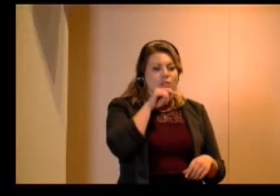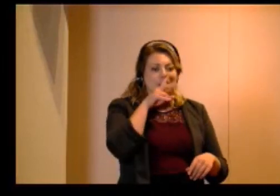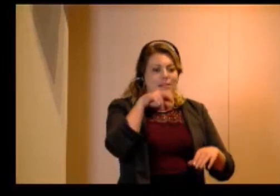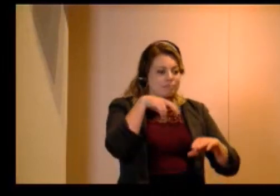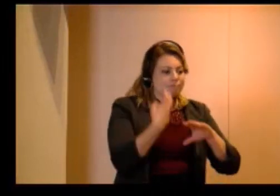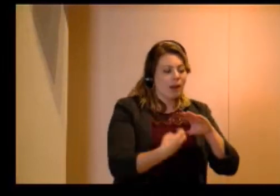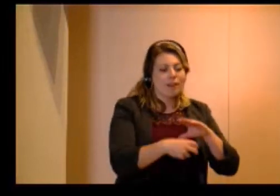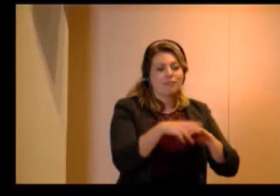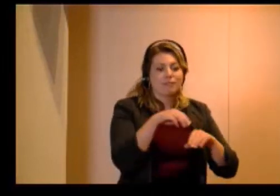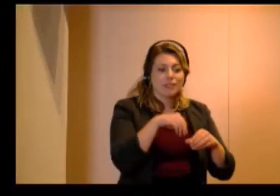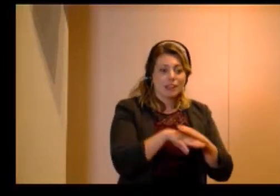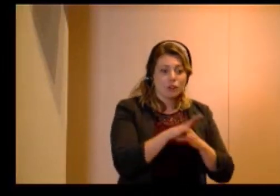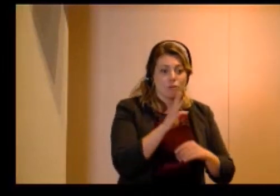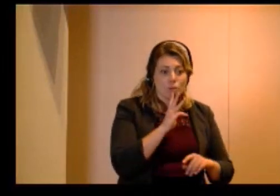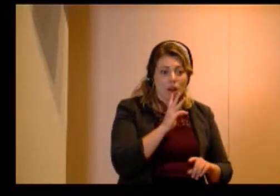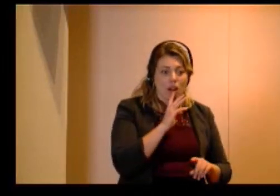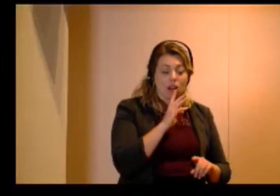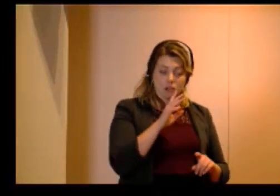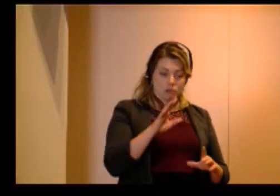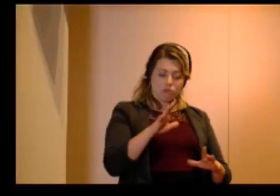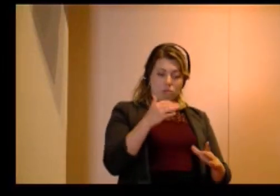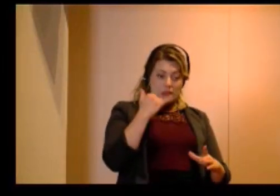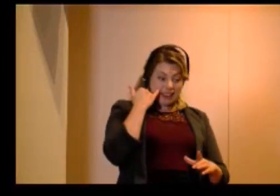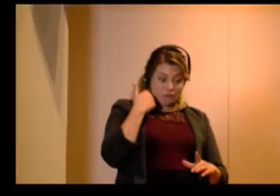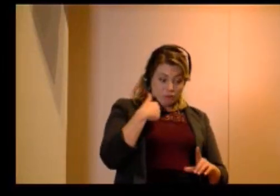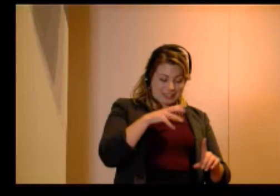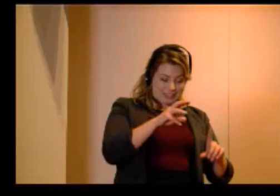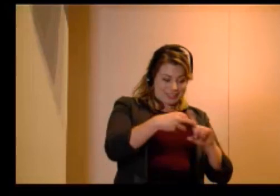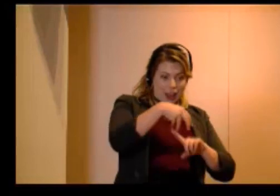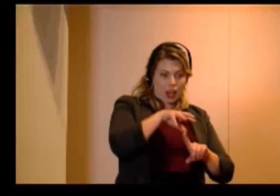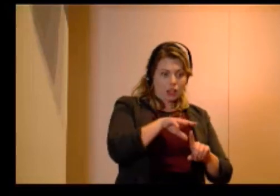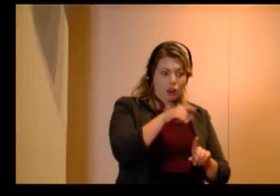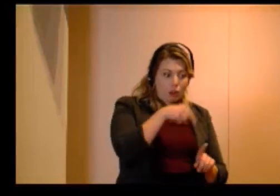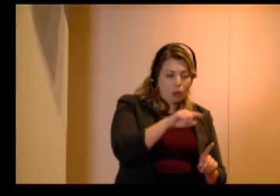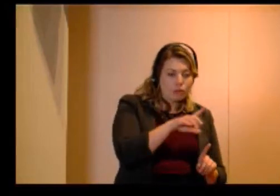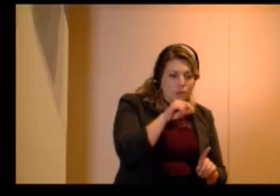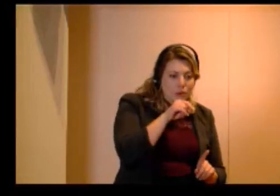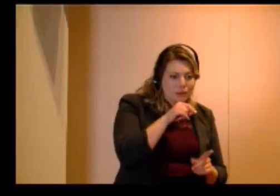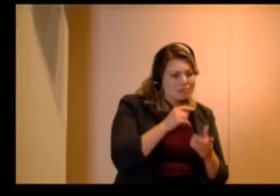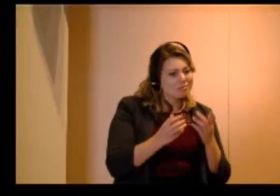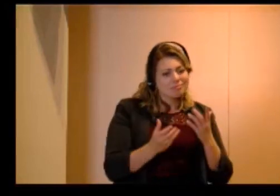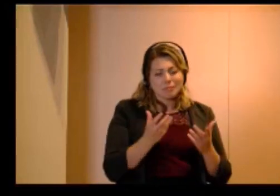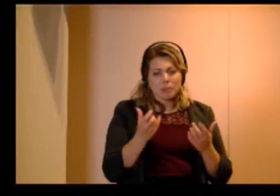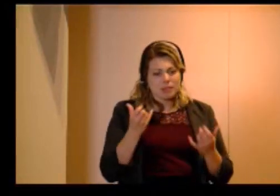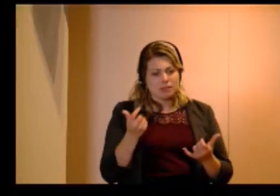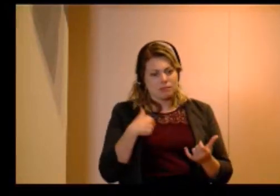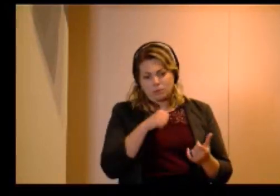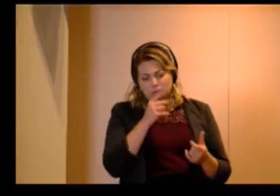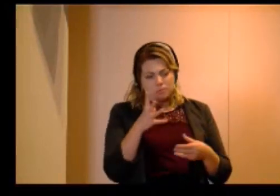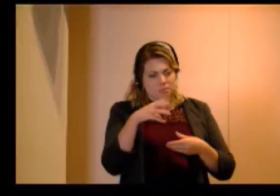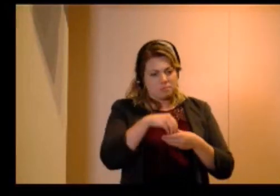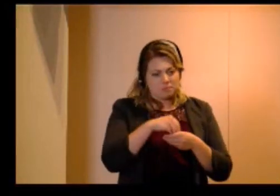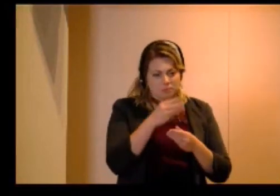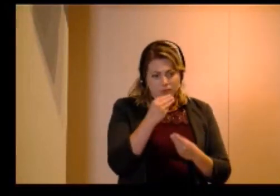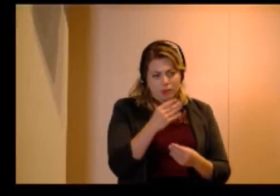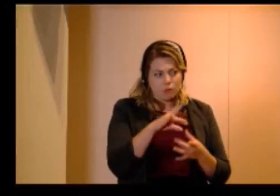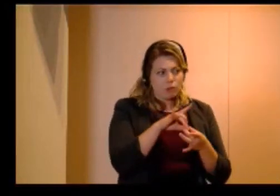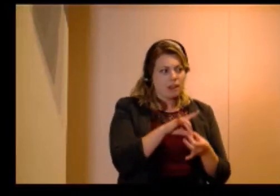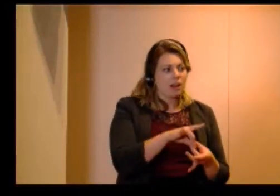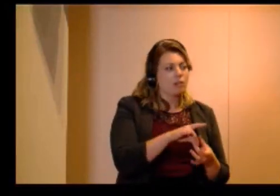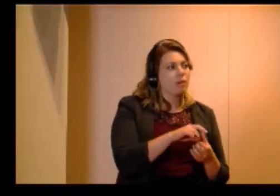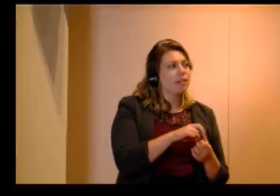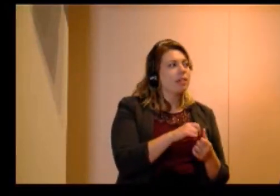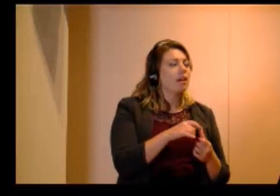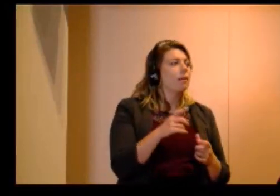had scanned those birds, we probably today wouldn't have included information about